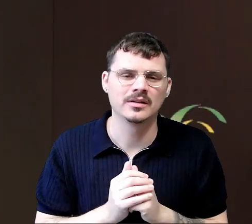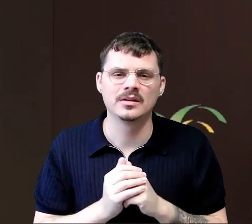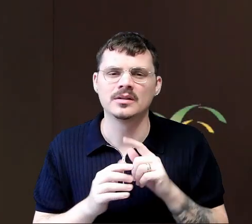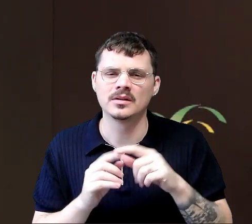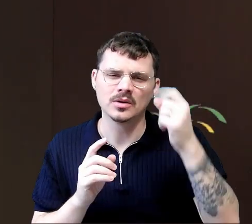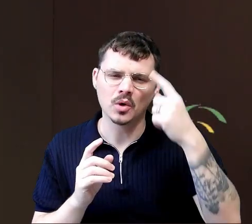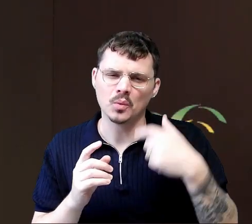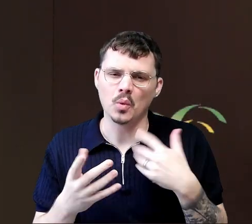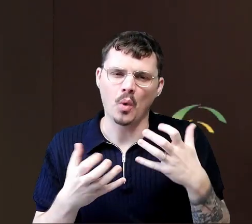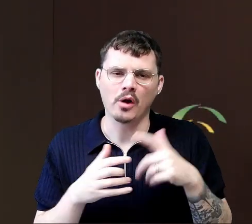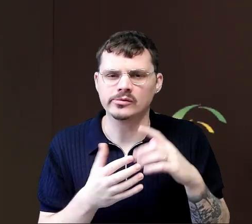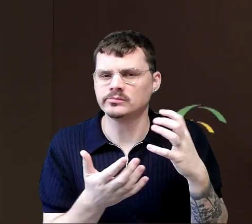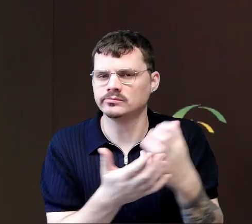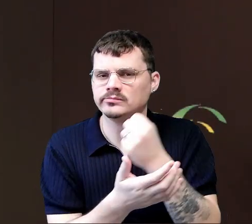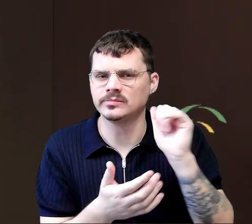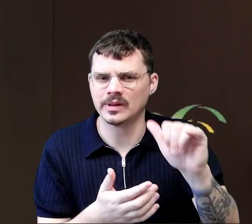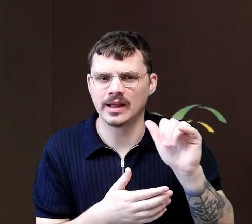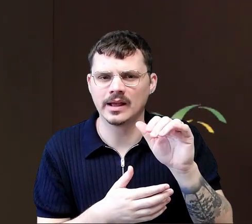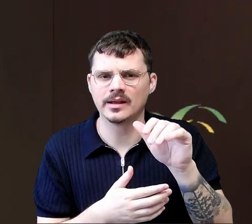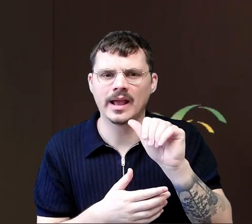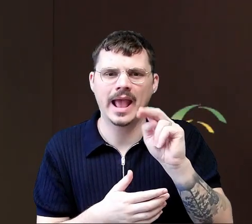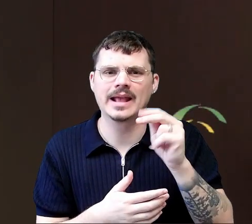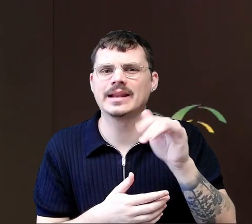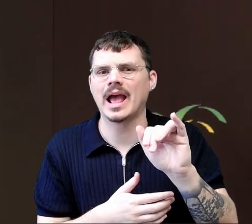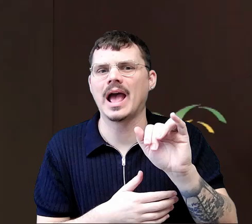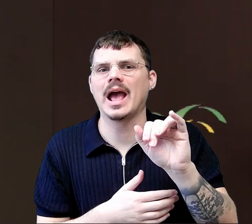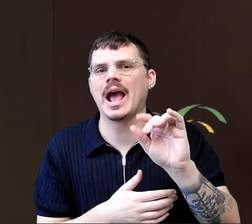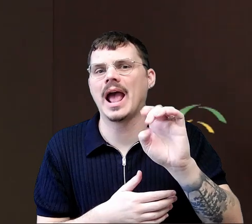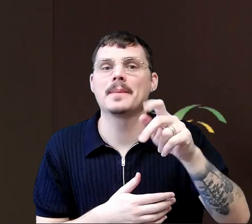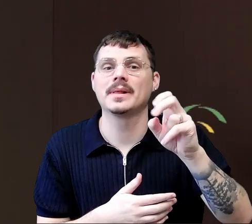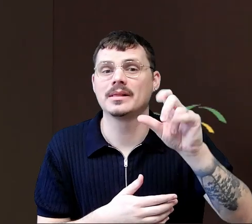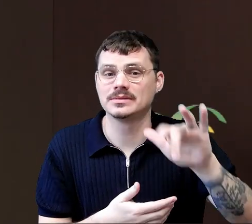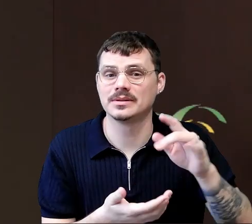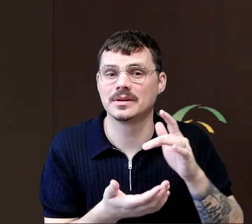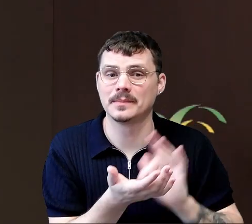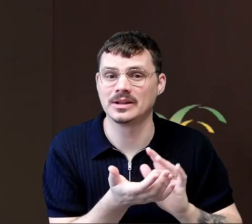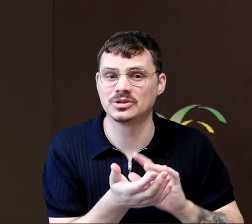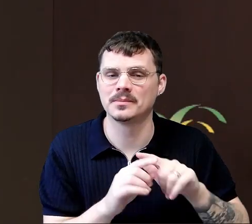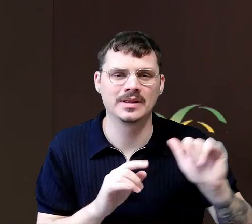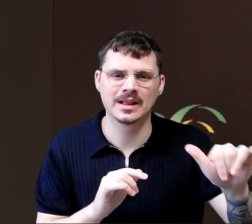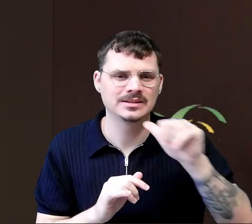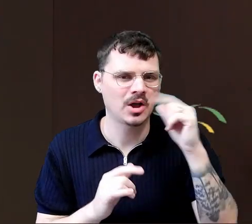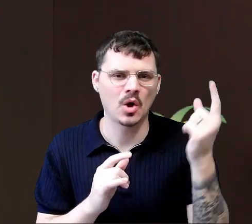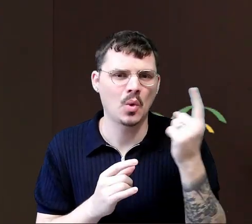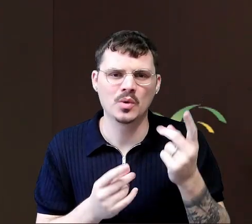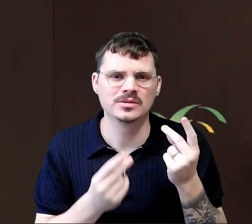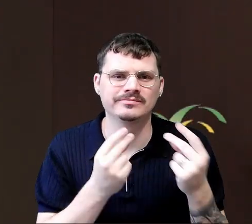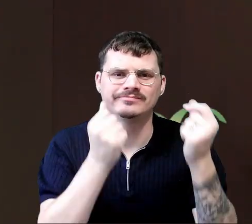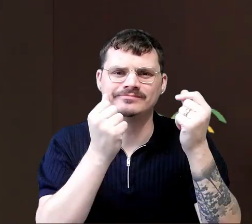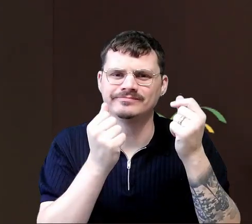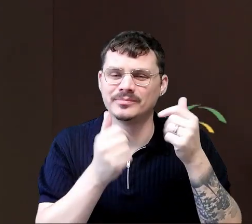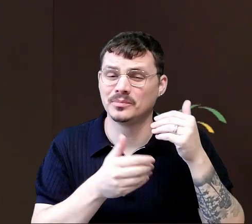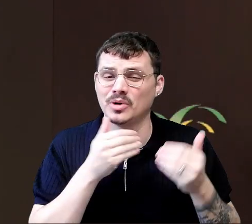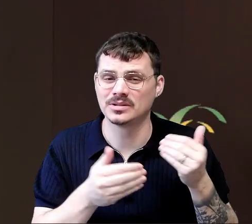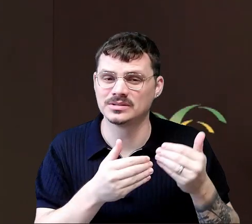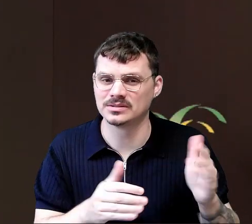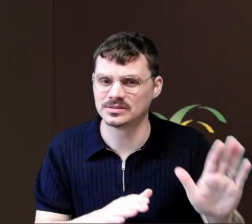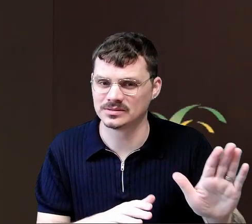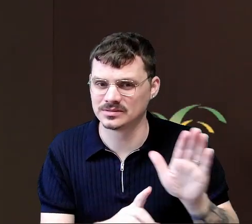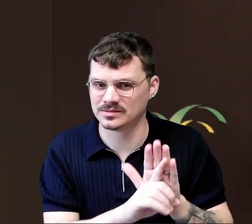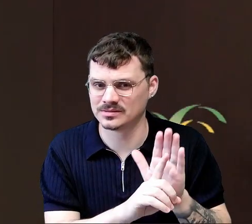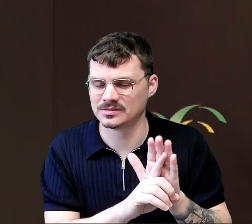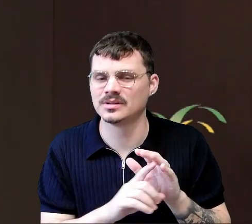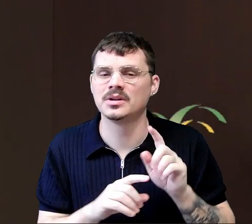optimize anti-epileptic medication treatment, but that is not always an instantaneous process, is it?